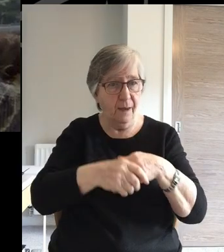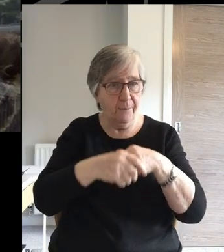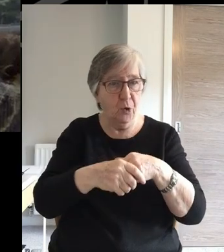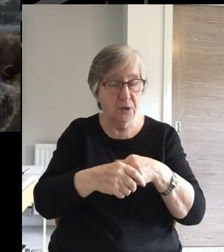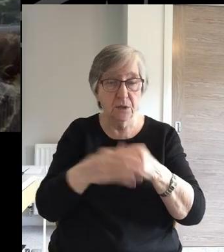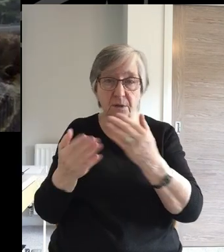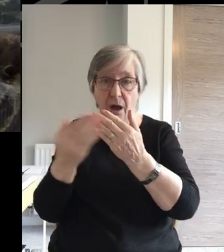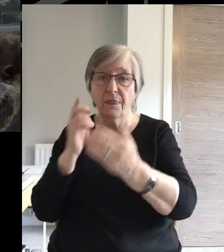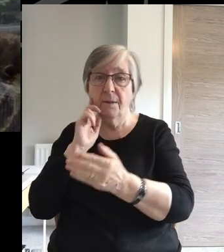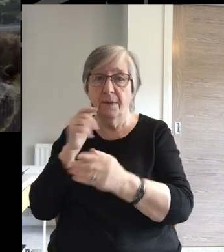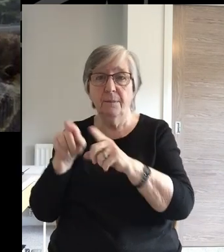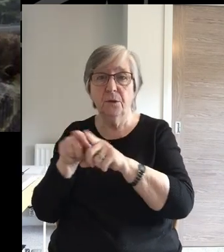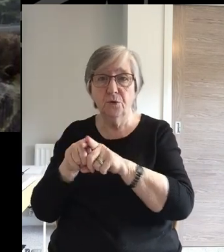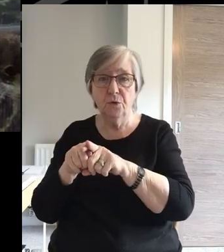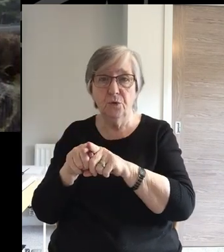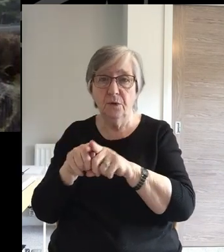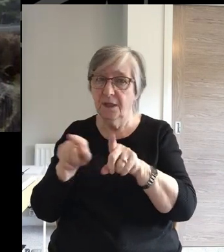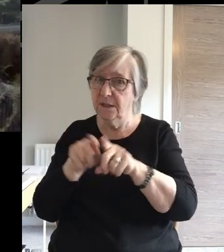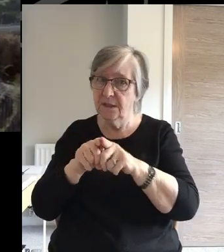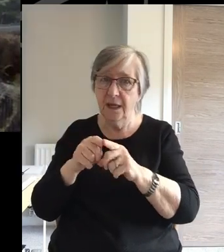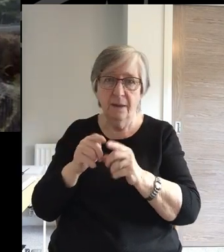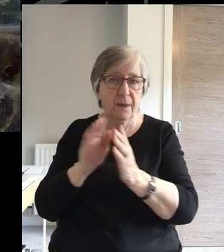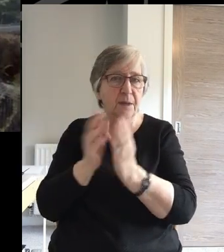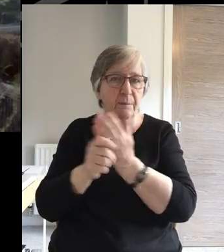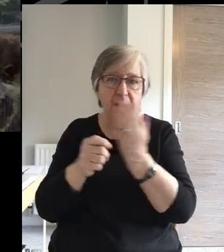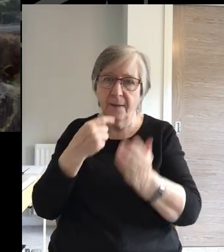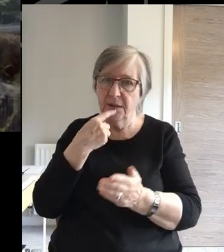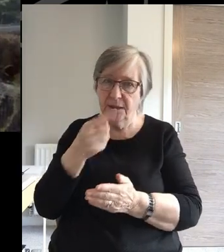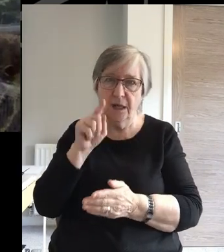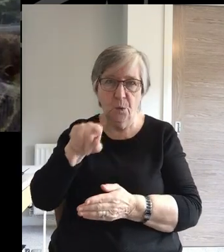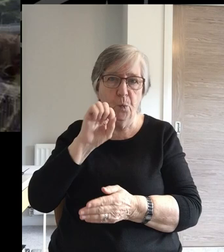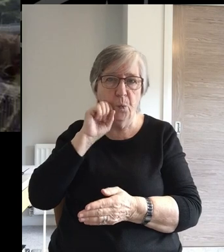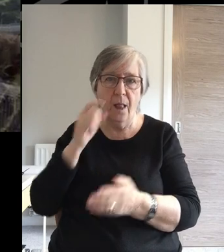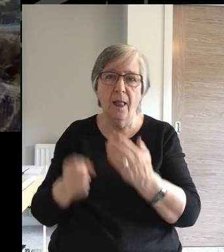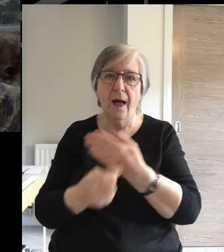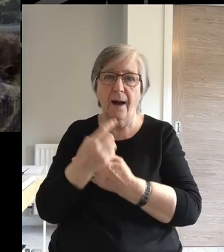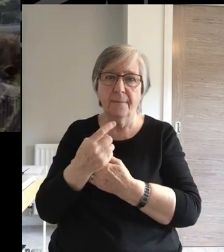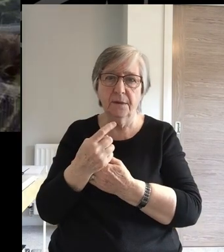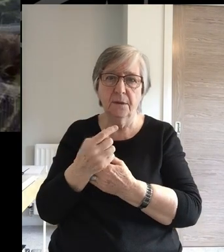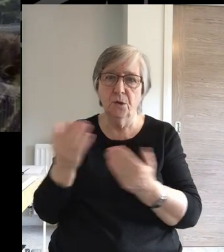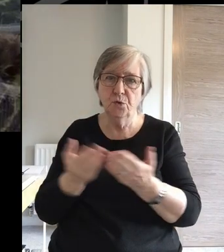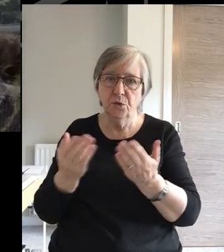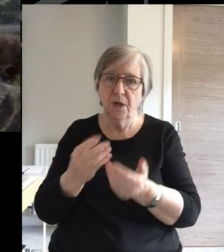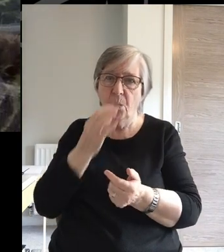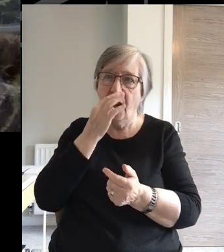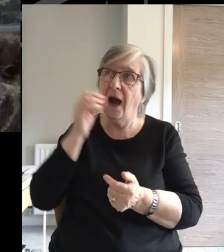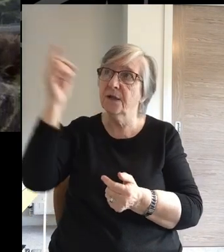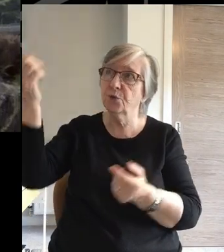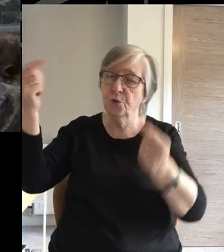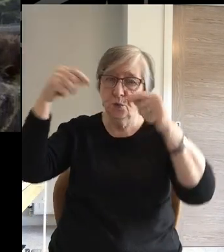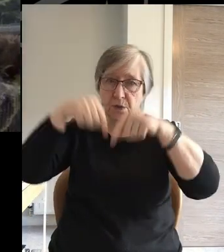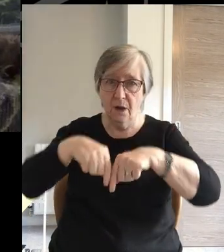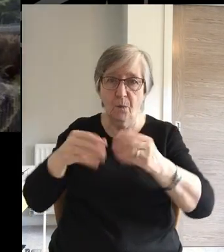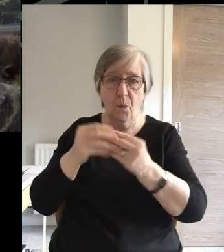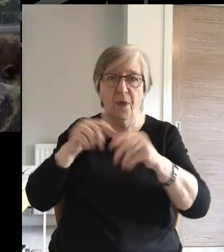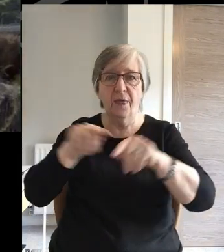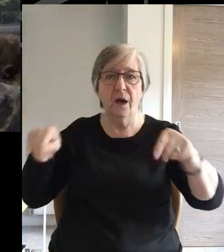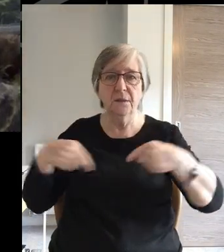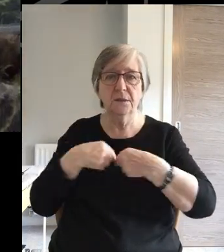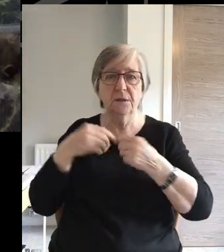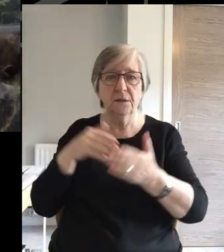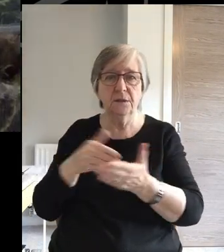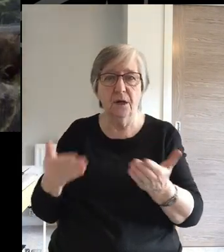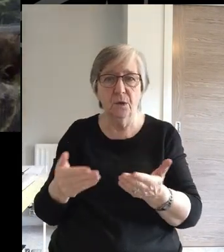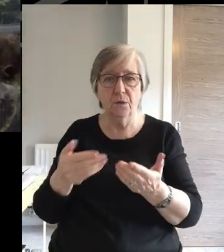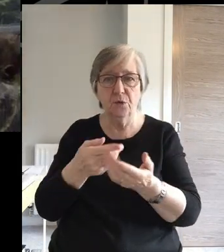others, just as Scripture said would happen. Today we ask that you come and stand amongst us now, so that